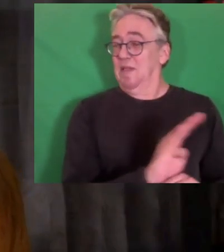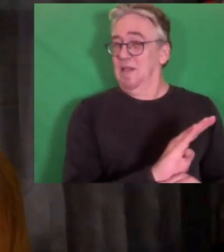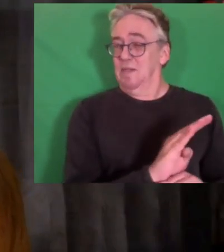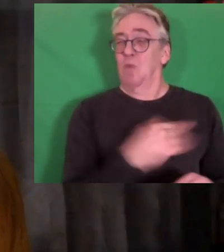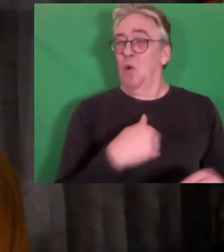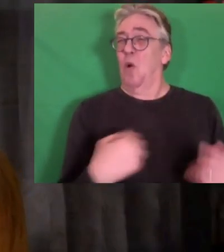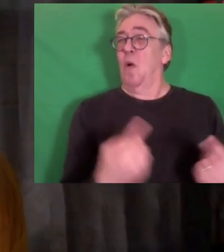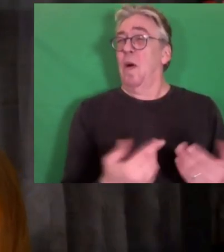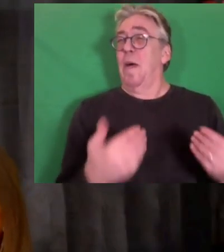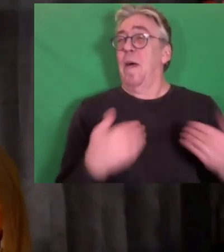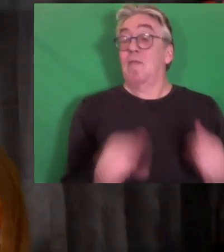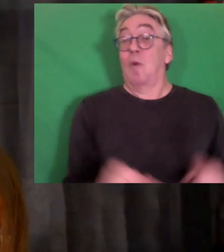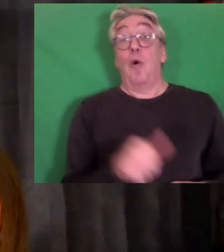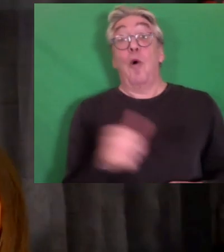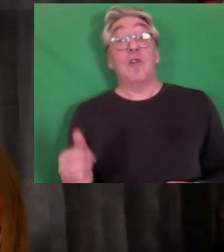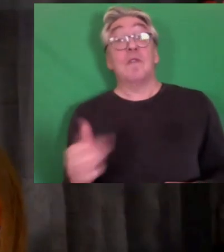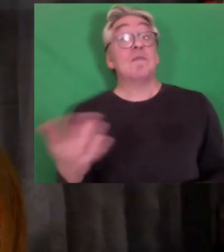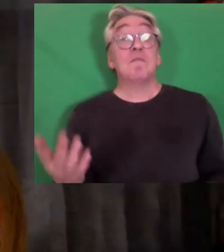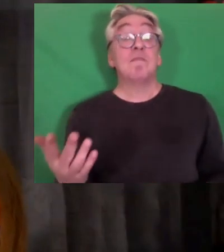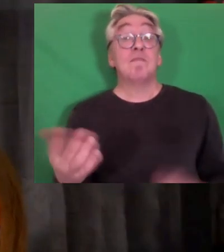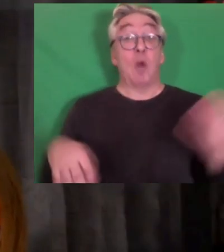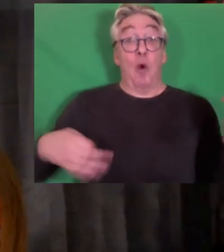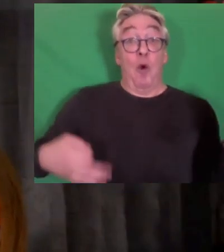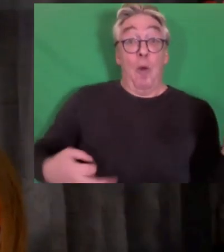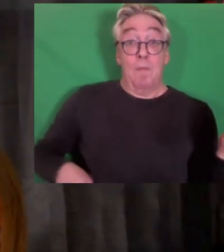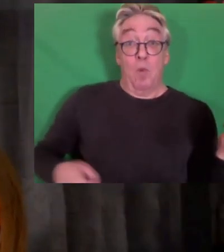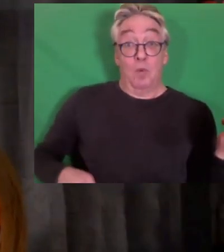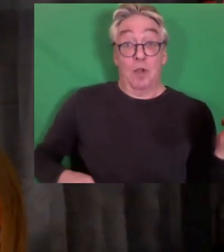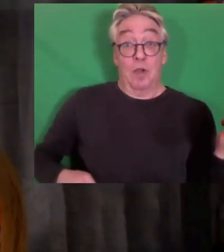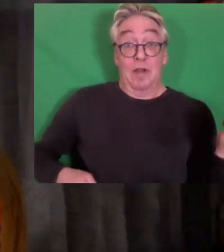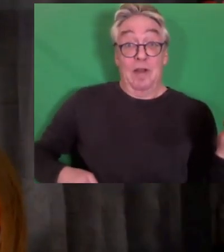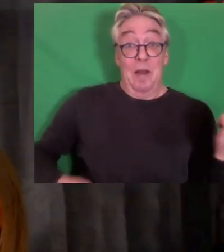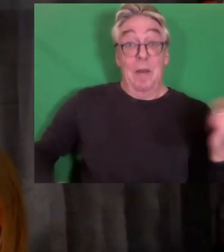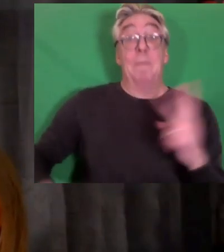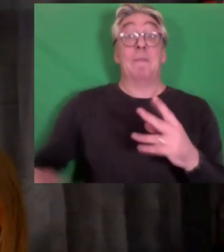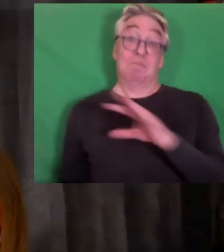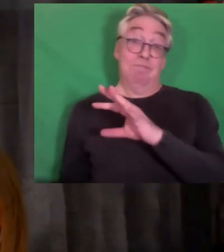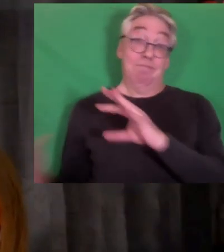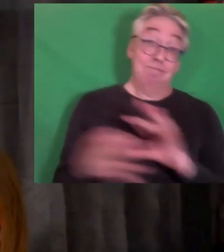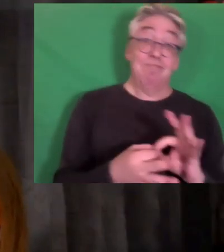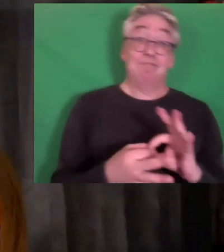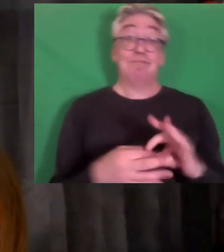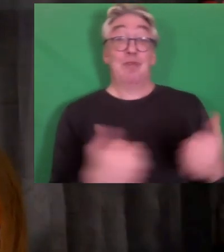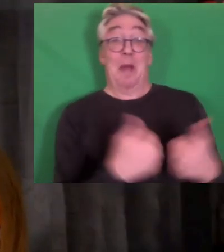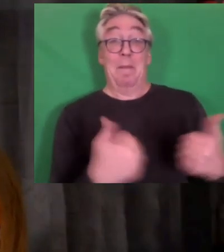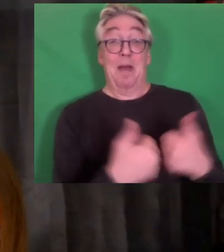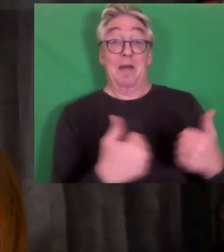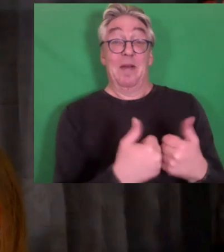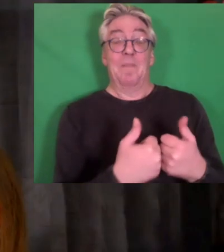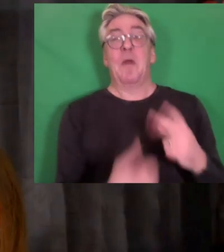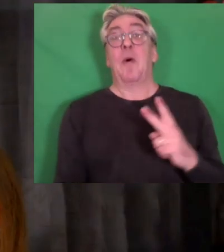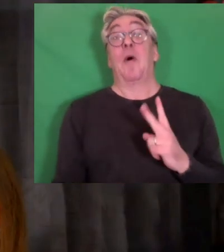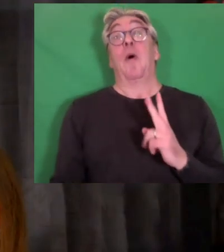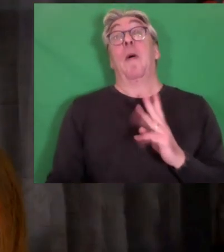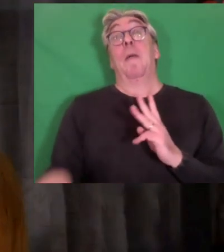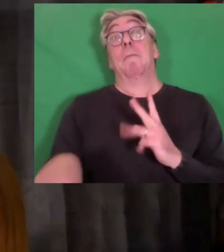and gaming a lot. And that's the plan for the future also. And a lot of consulting and so on and so forth, but